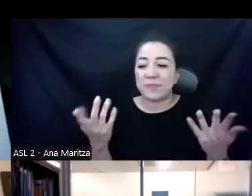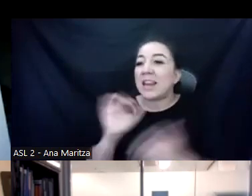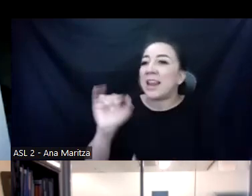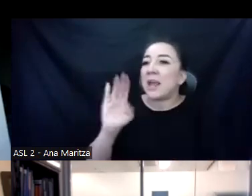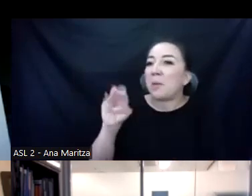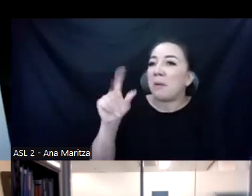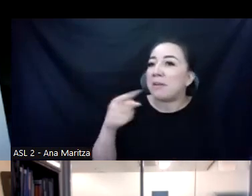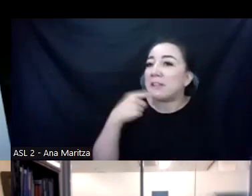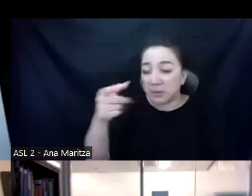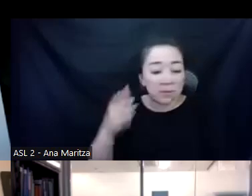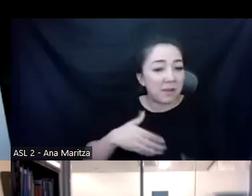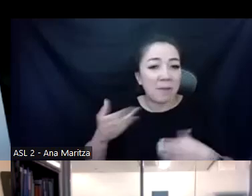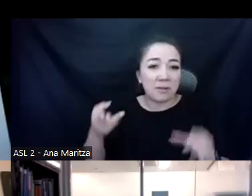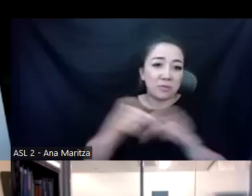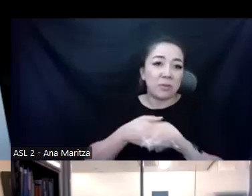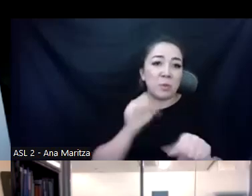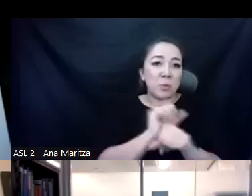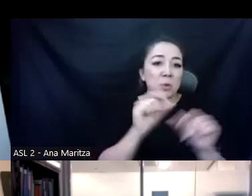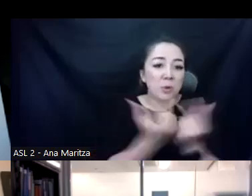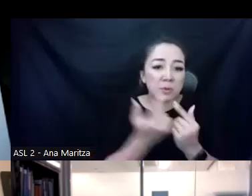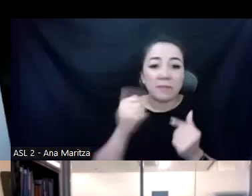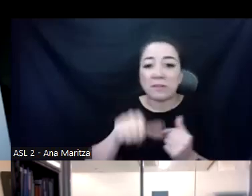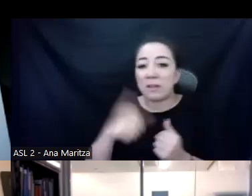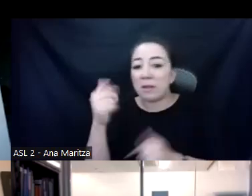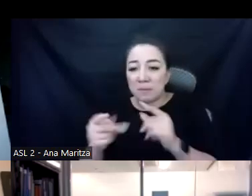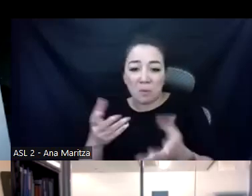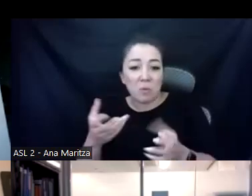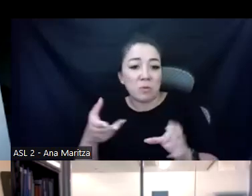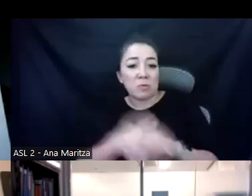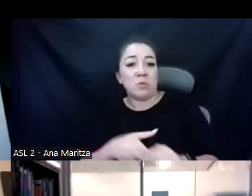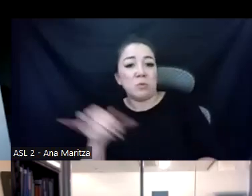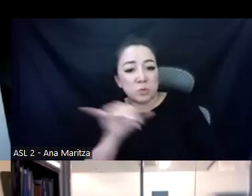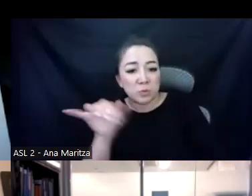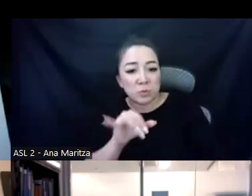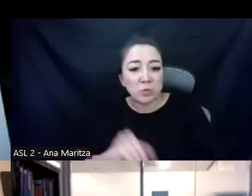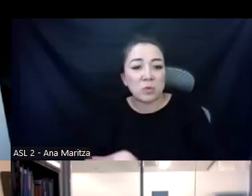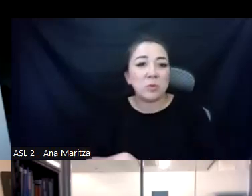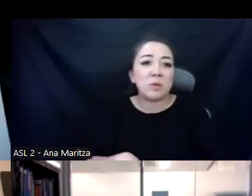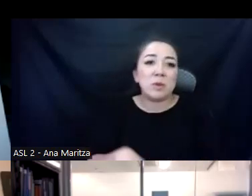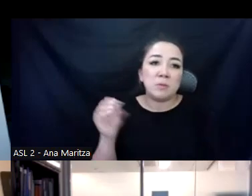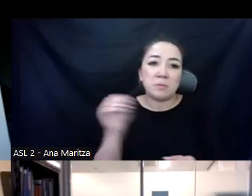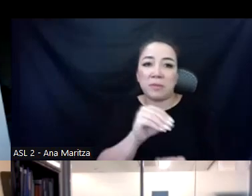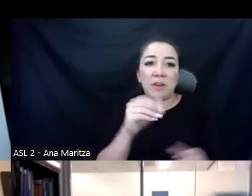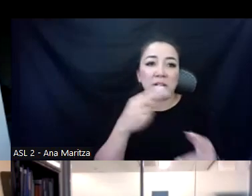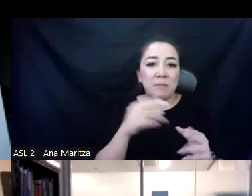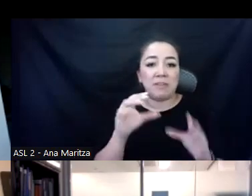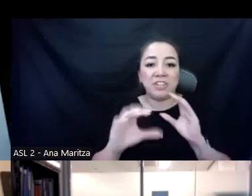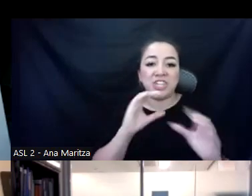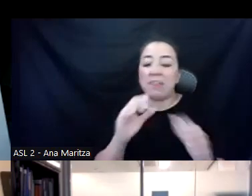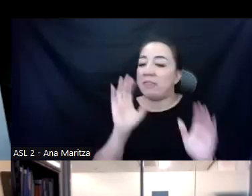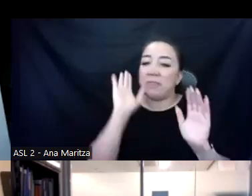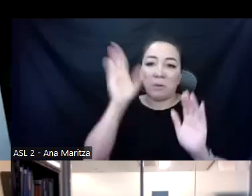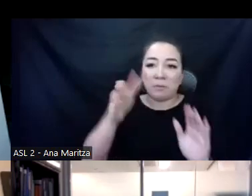would be happy to be on the work group. If there's other ones that want to do that and put their name in the chat, that's great.